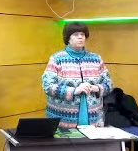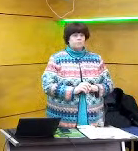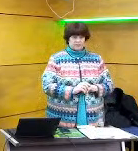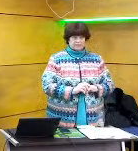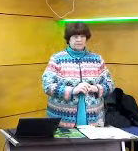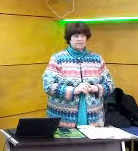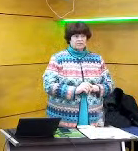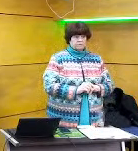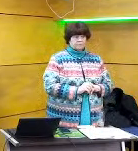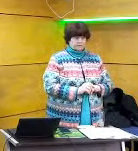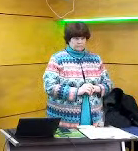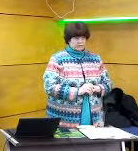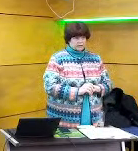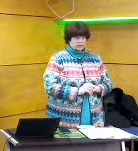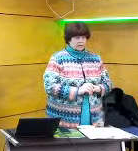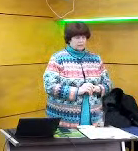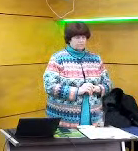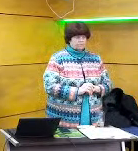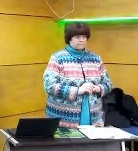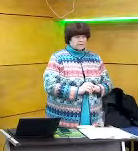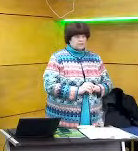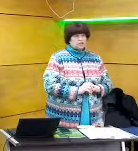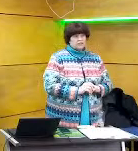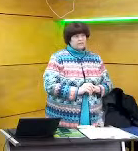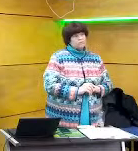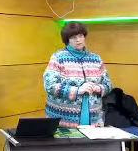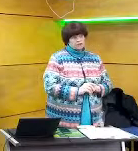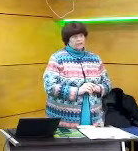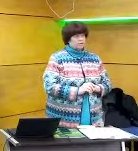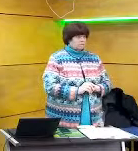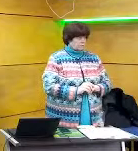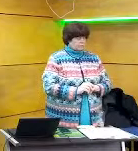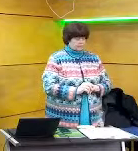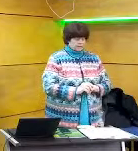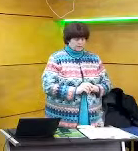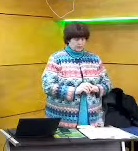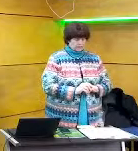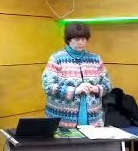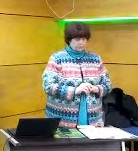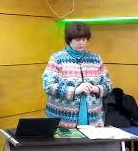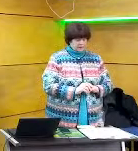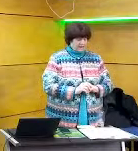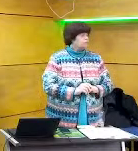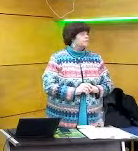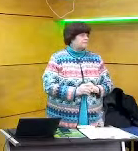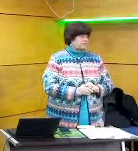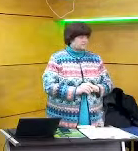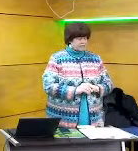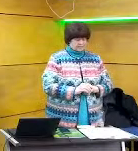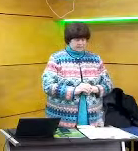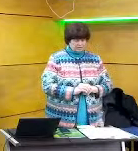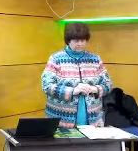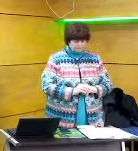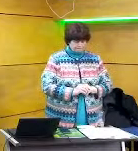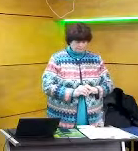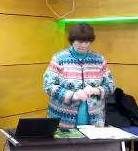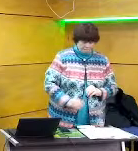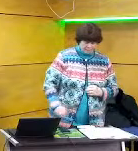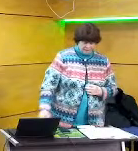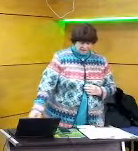ESU president of Chile, the chair of our group, housed in